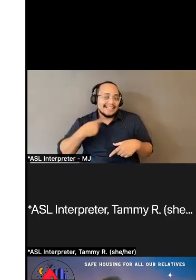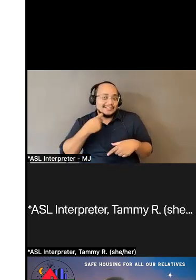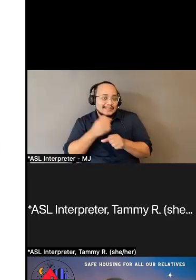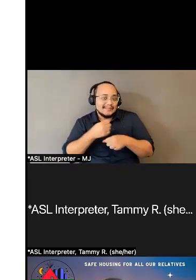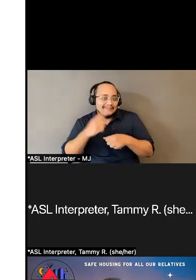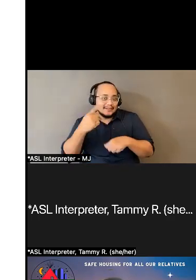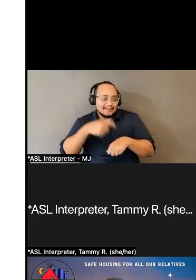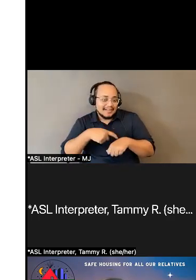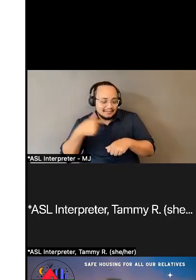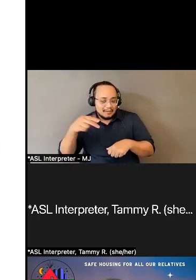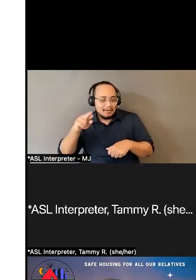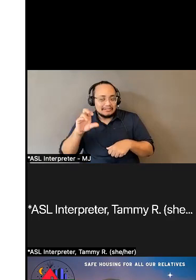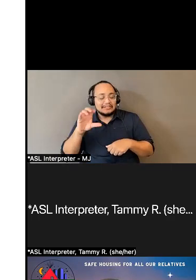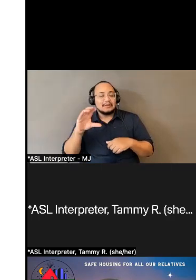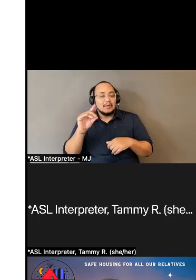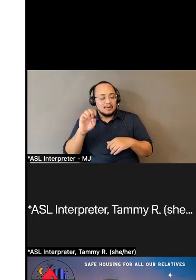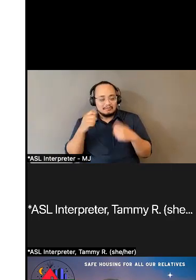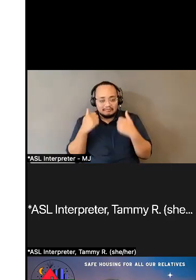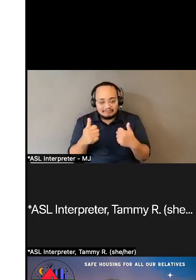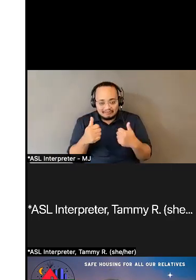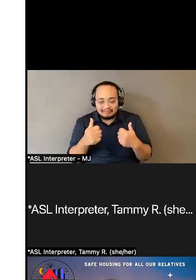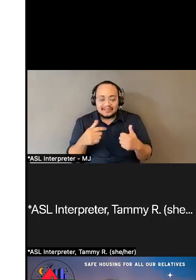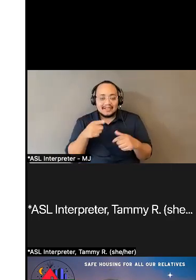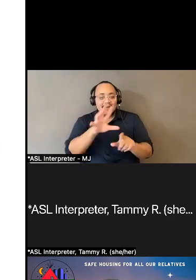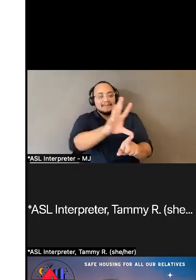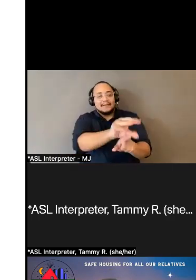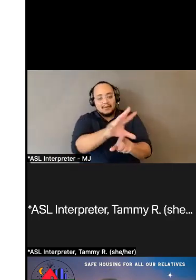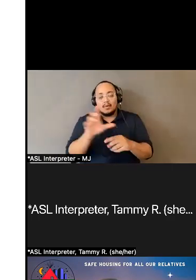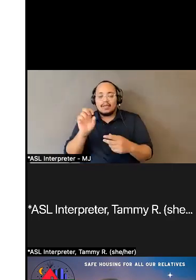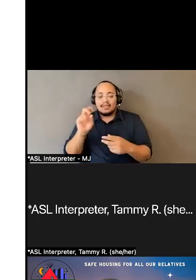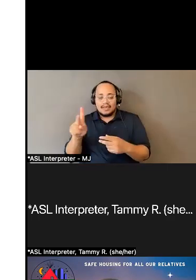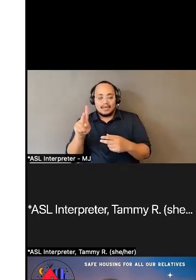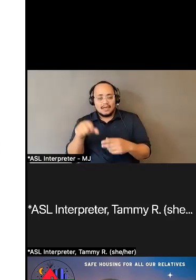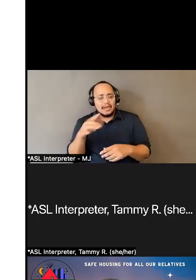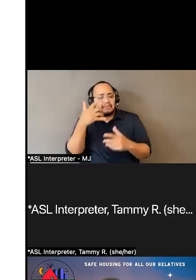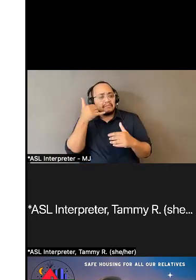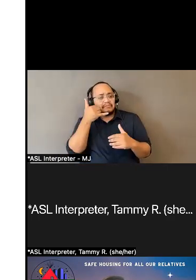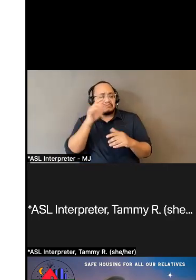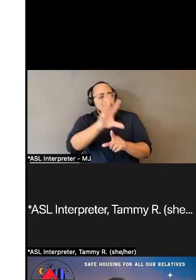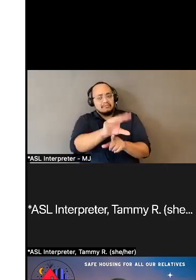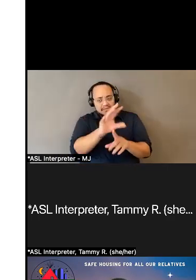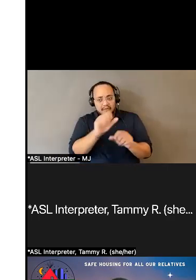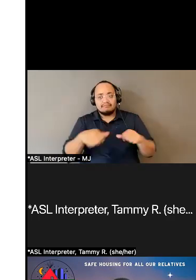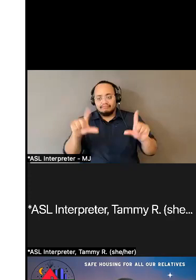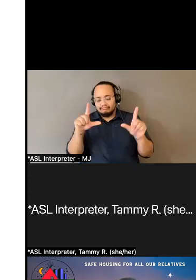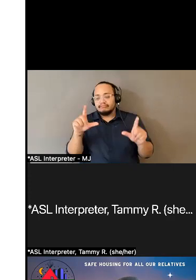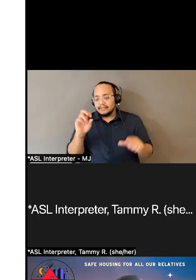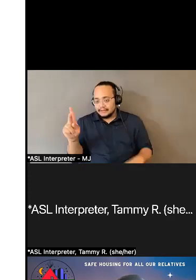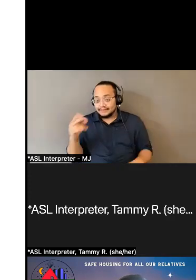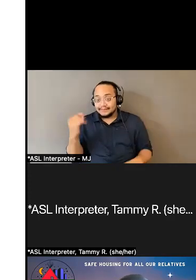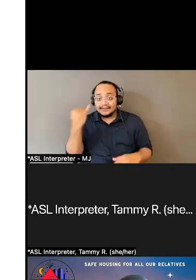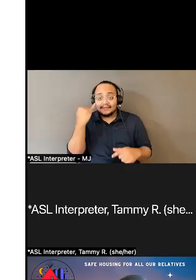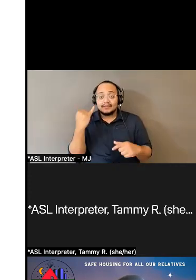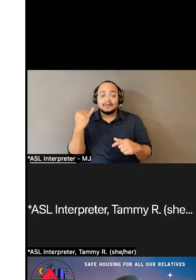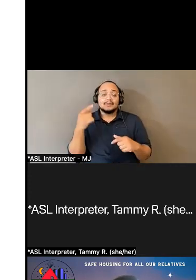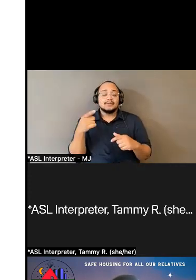exciting. And also from that link there if you'd like, but it should just work if you pull it up on your phone. So if you have anything that you